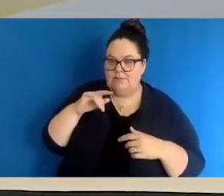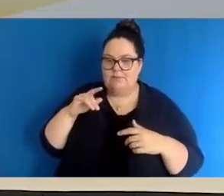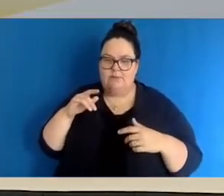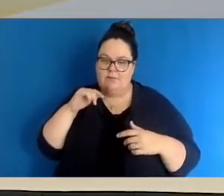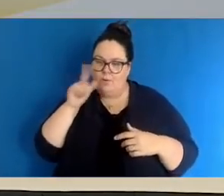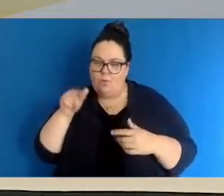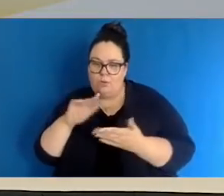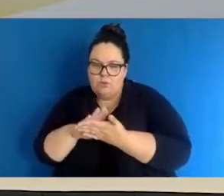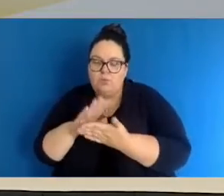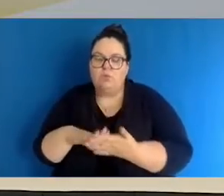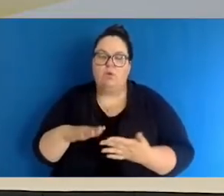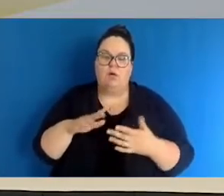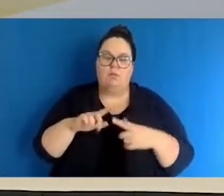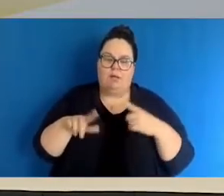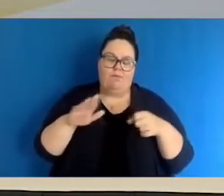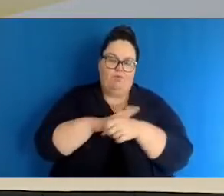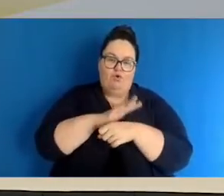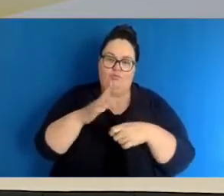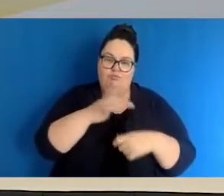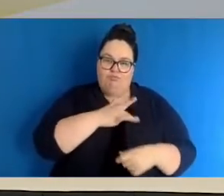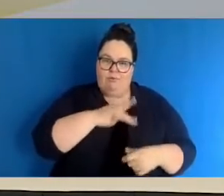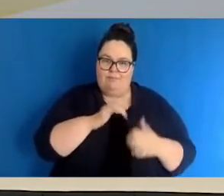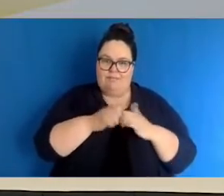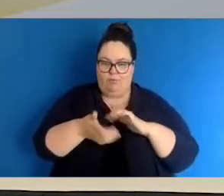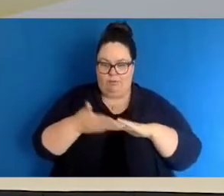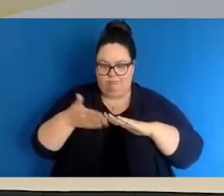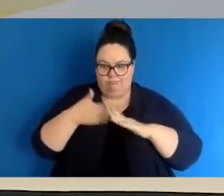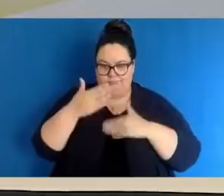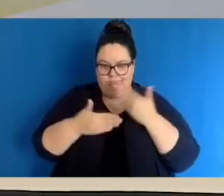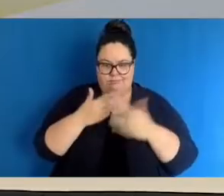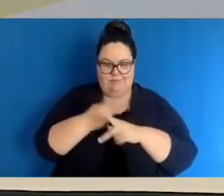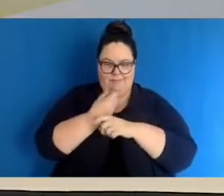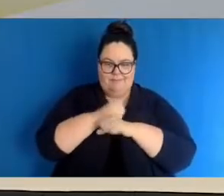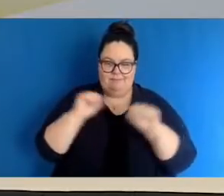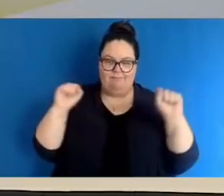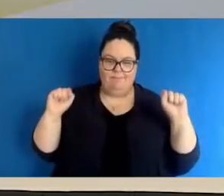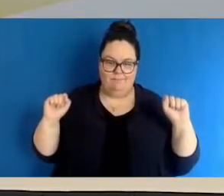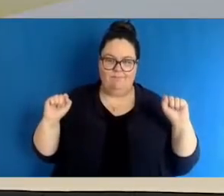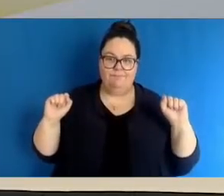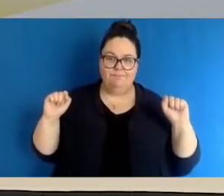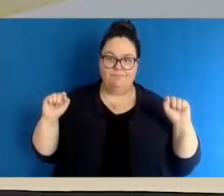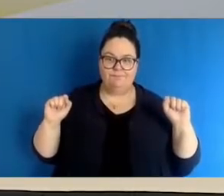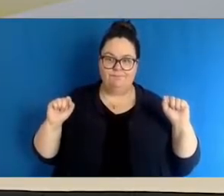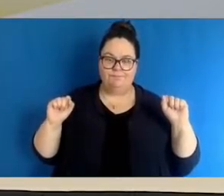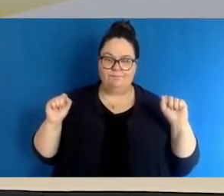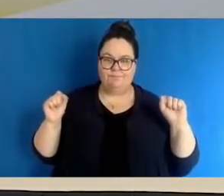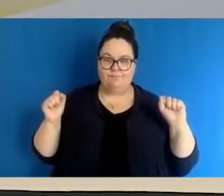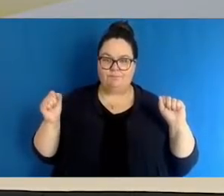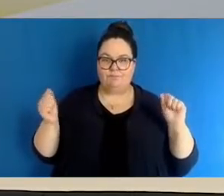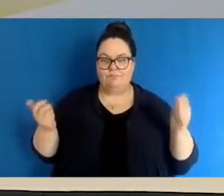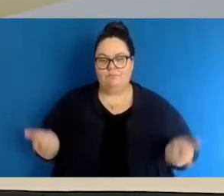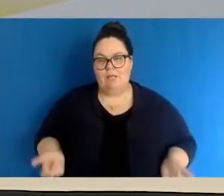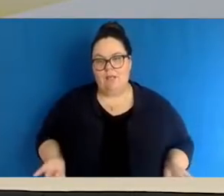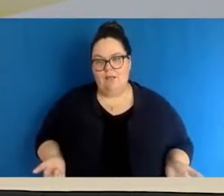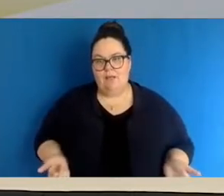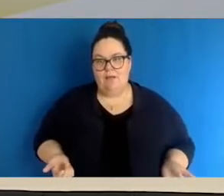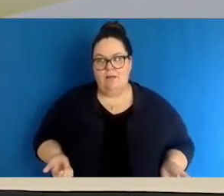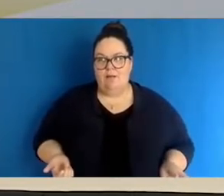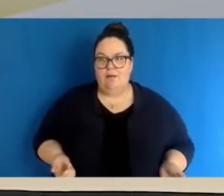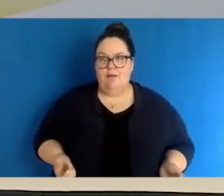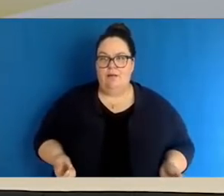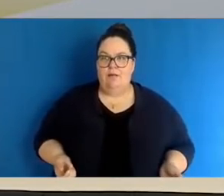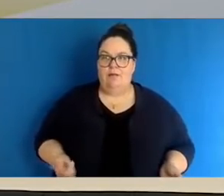worried how we can keep us all safe. And so I think